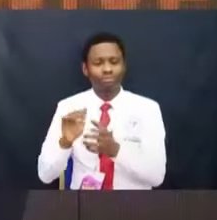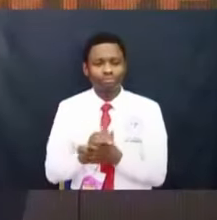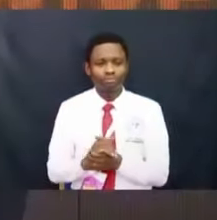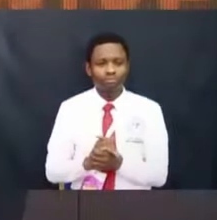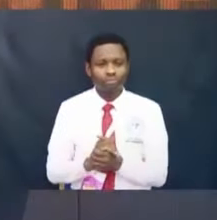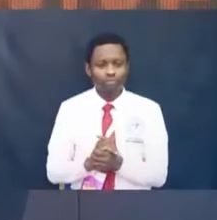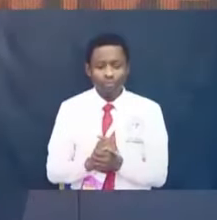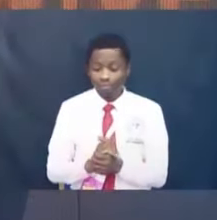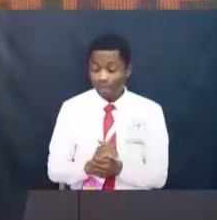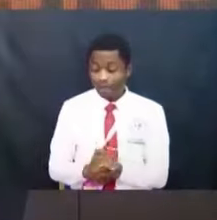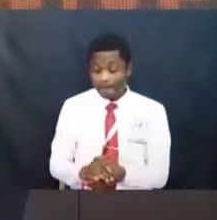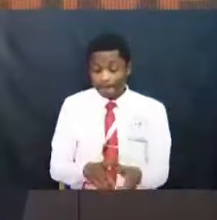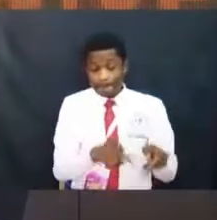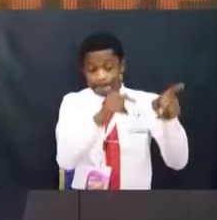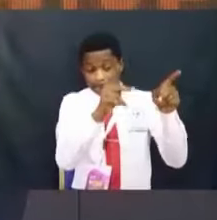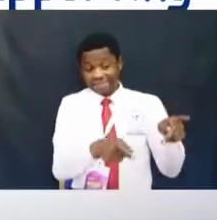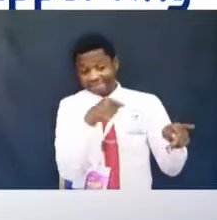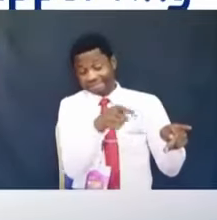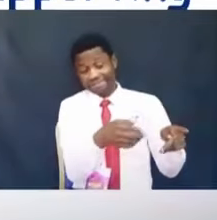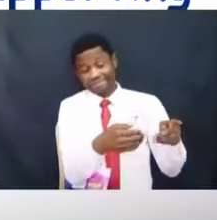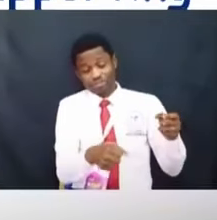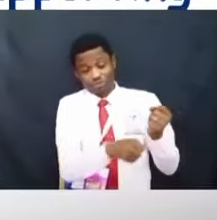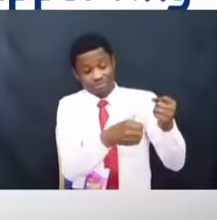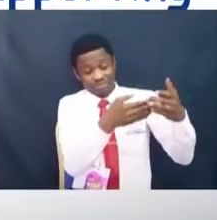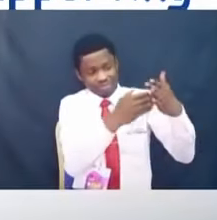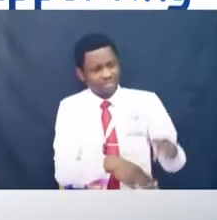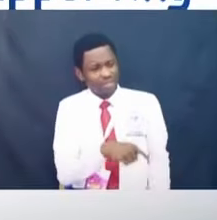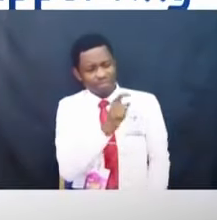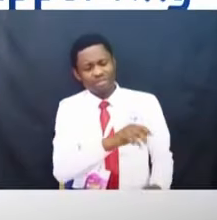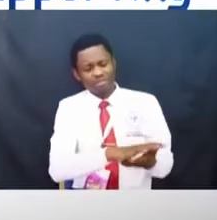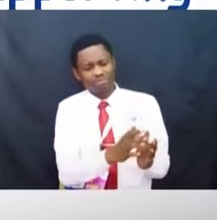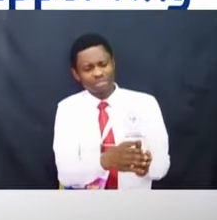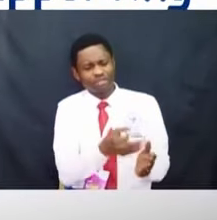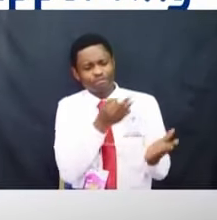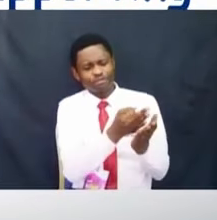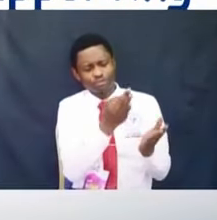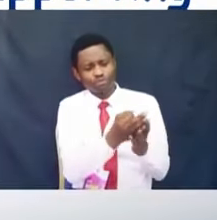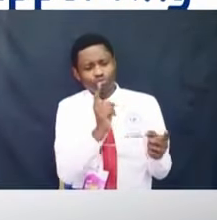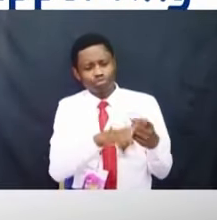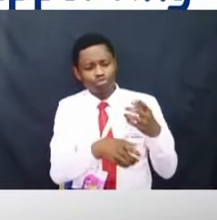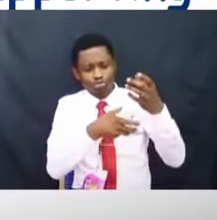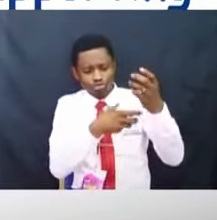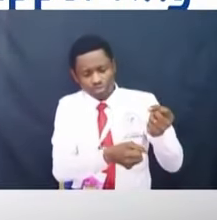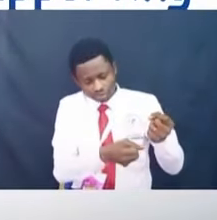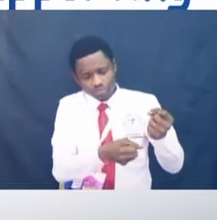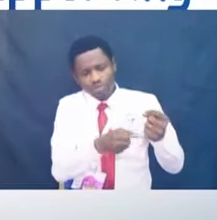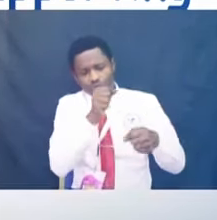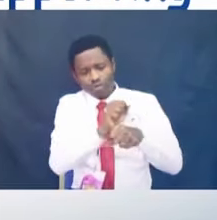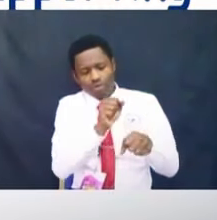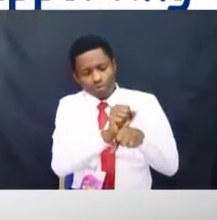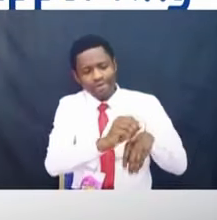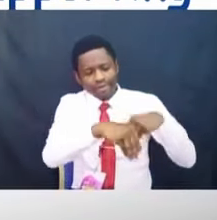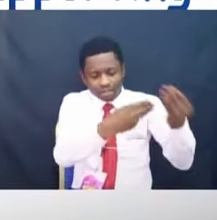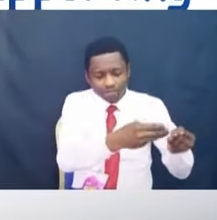should be loyal to the trust and the task. Now, the trust and the task, what you have been trusted with,